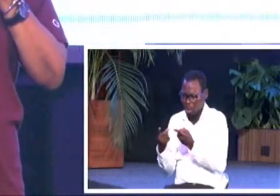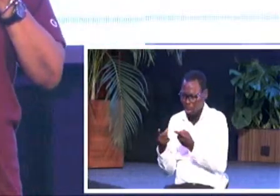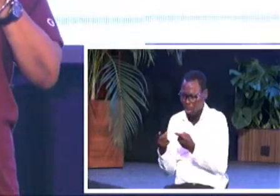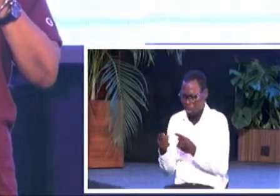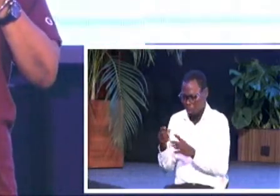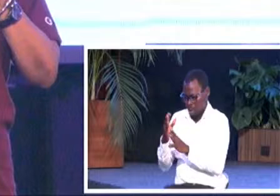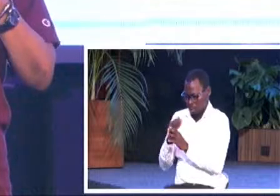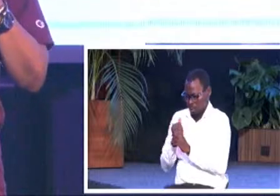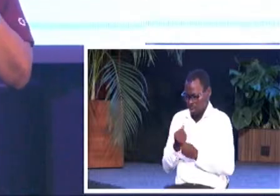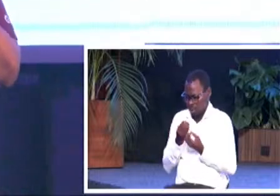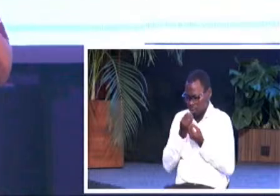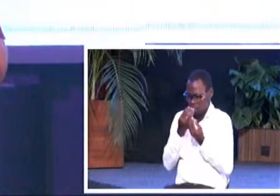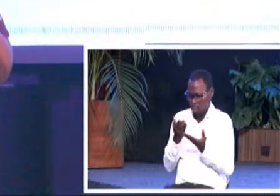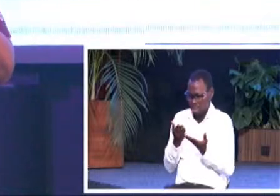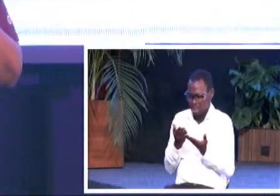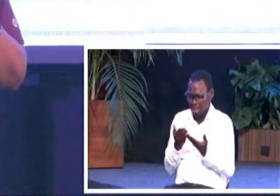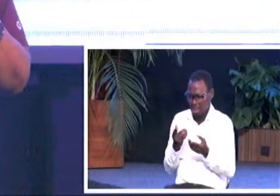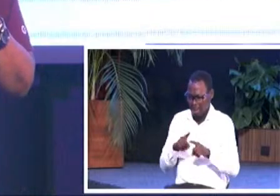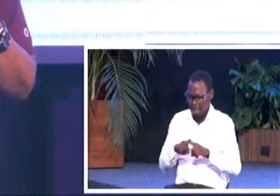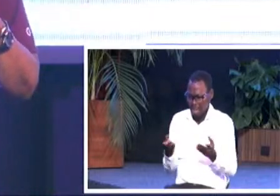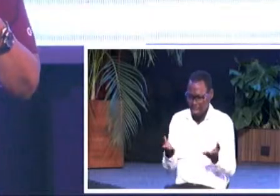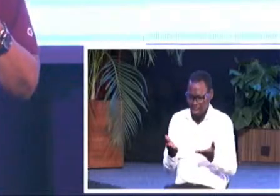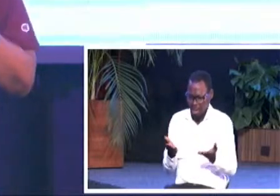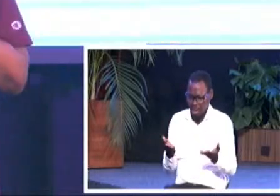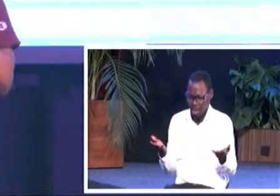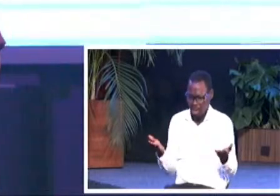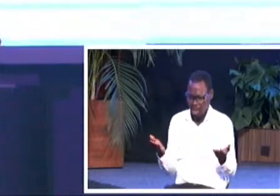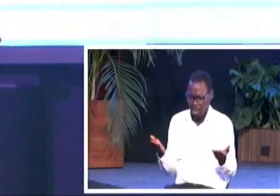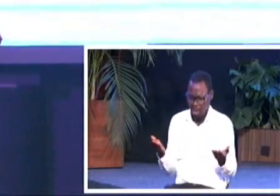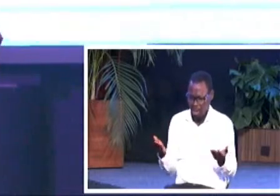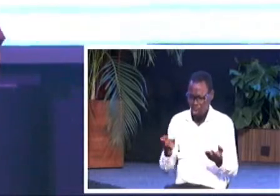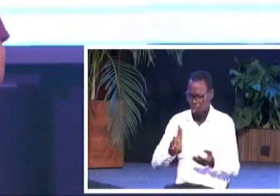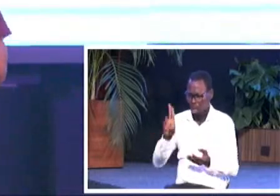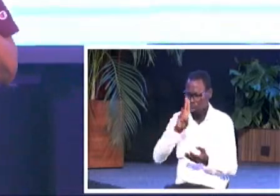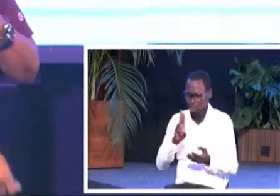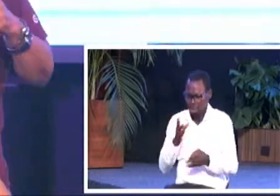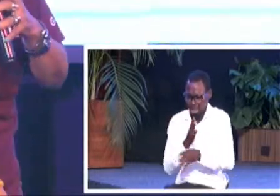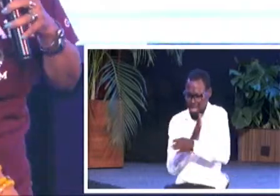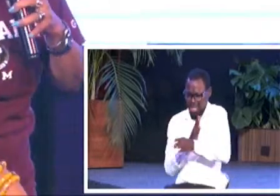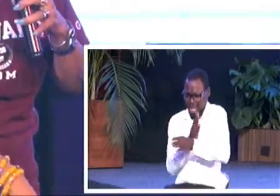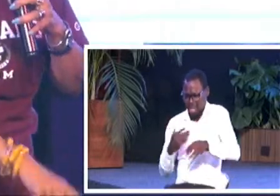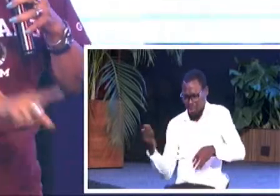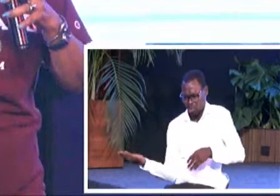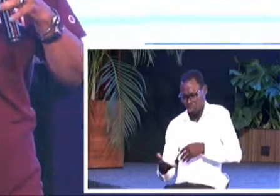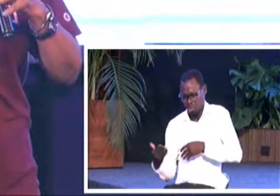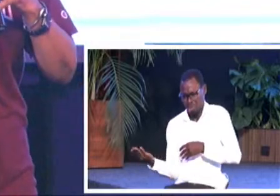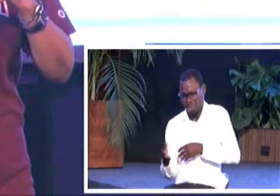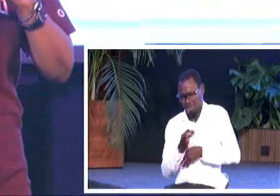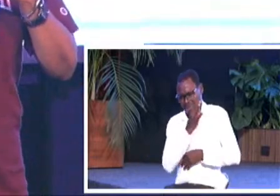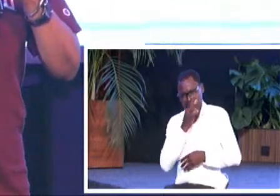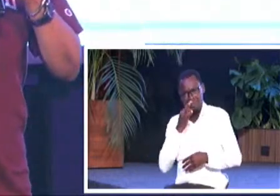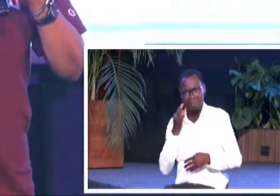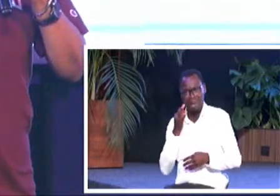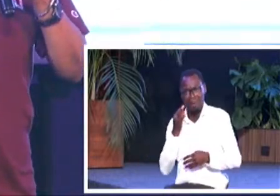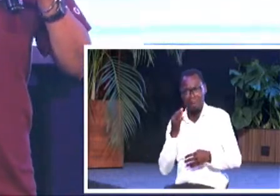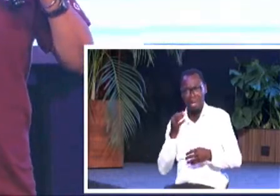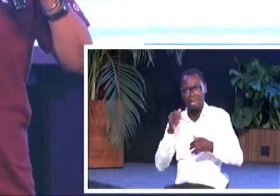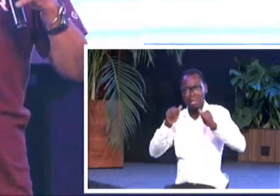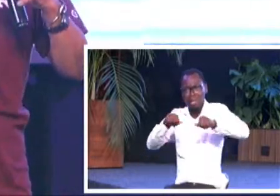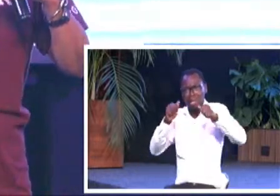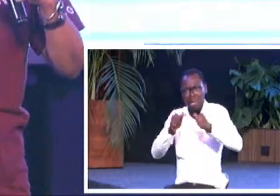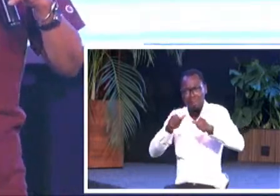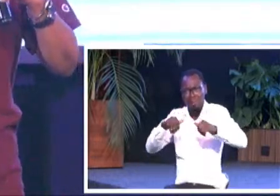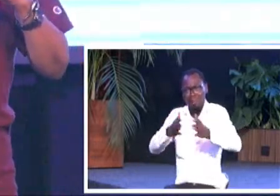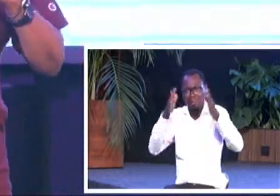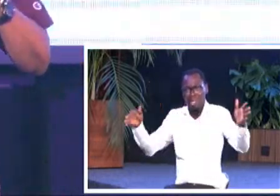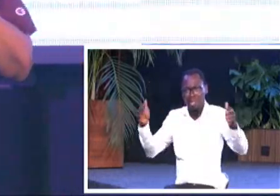feedback. And meanwhile here, we are using hoe and cutlass to farm. Look at the gap. Just